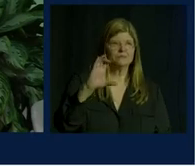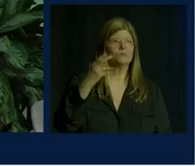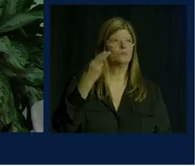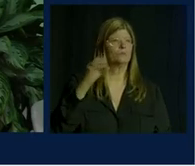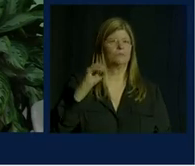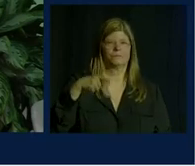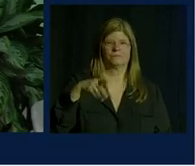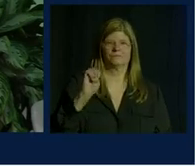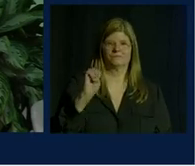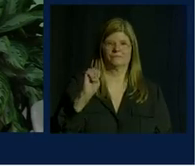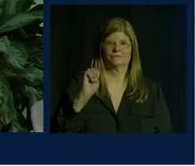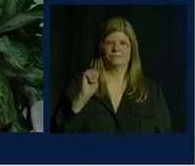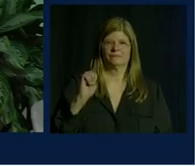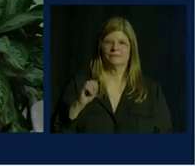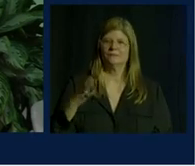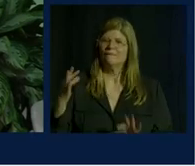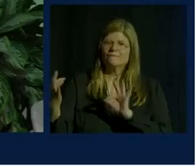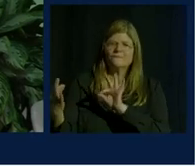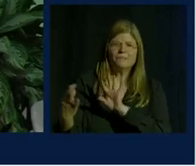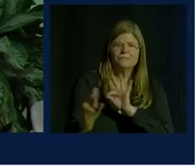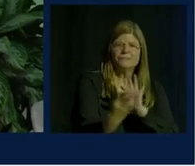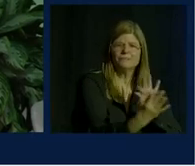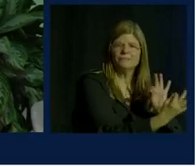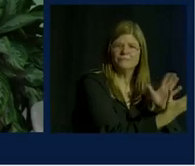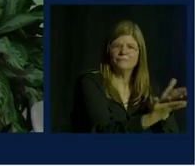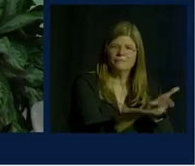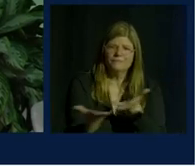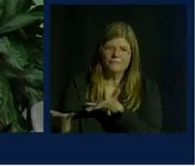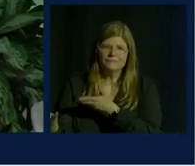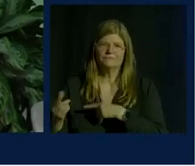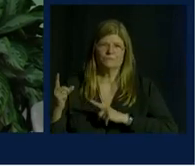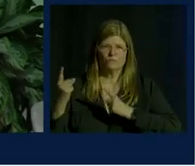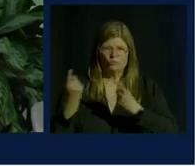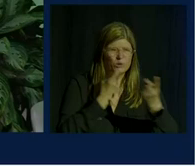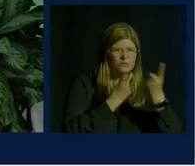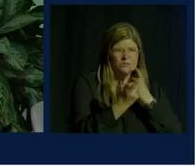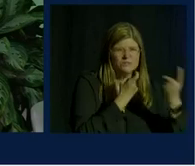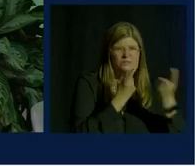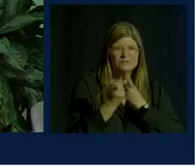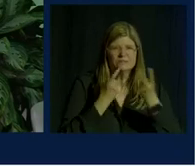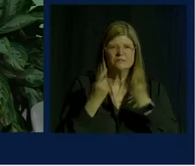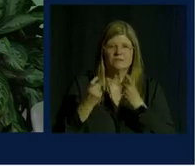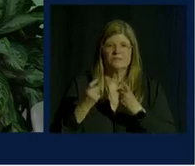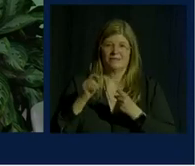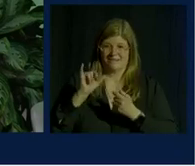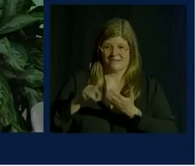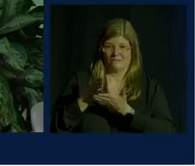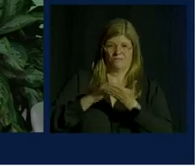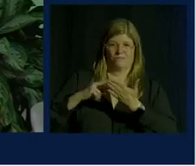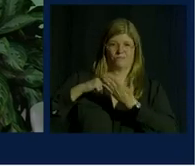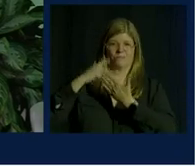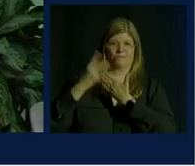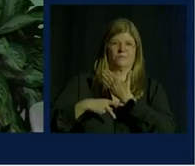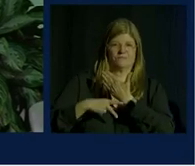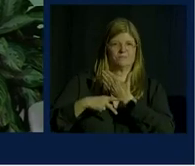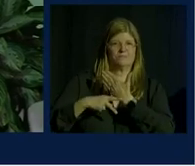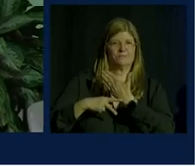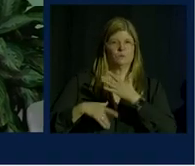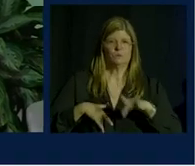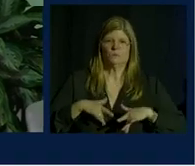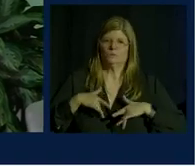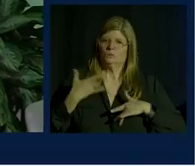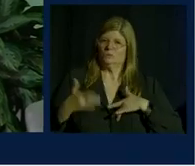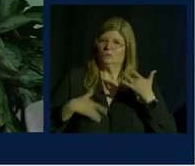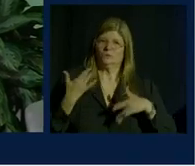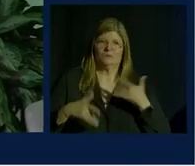feedback. Now, this is the portion of the program that I know a lot of folks have been waiting for. So sit up, get your